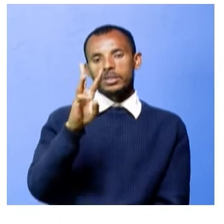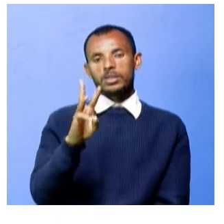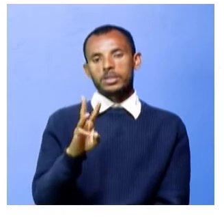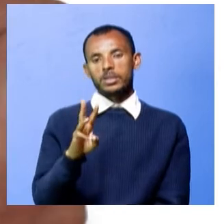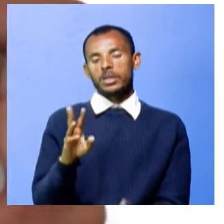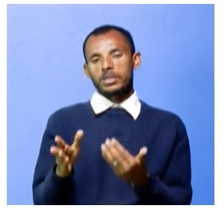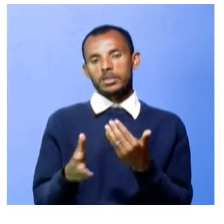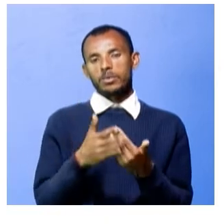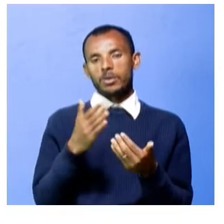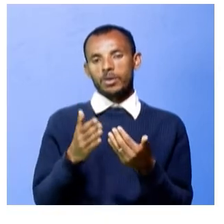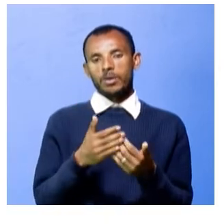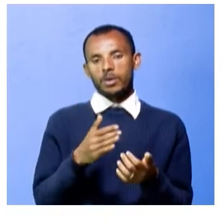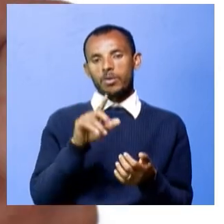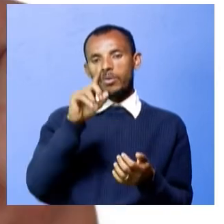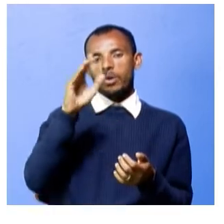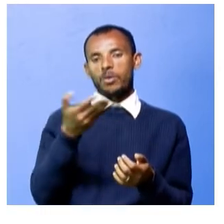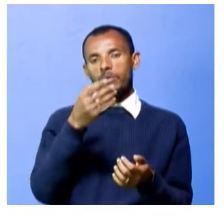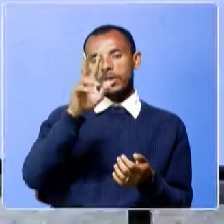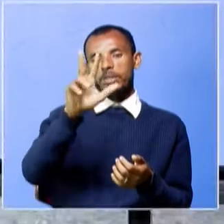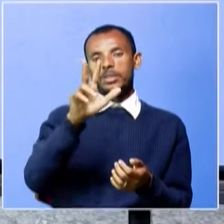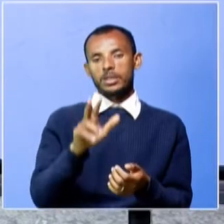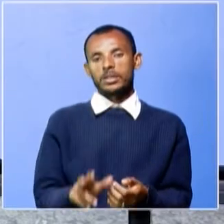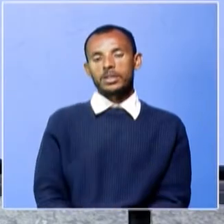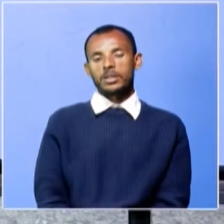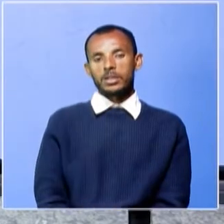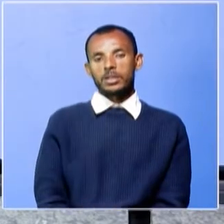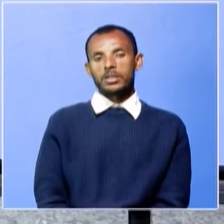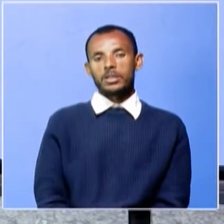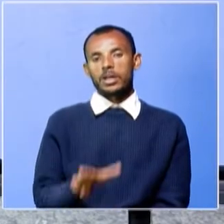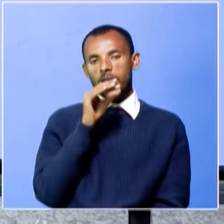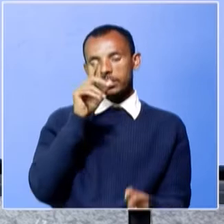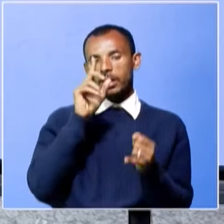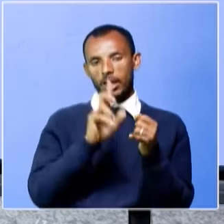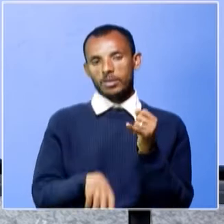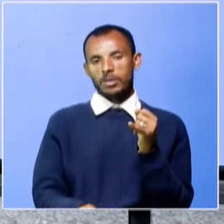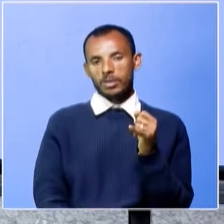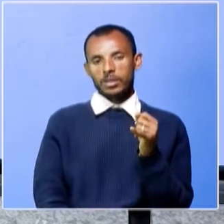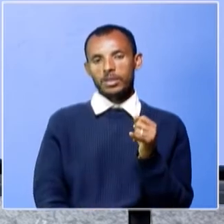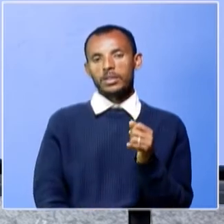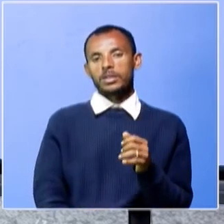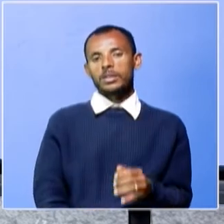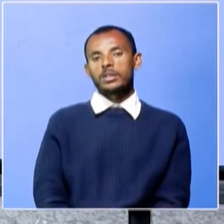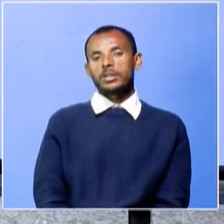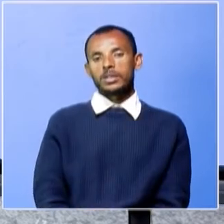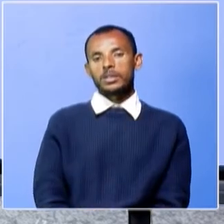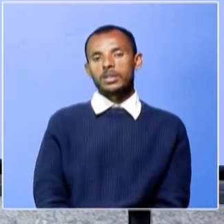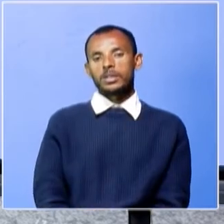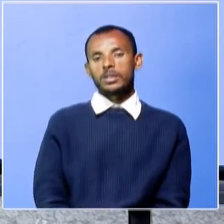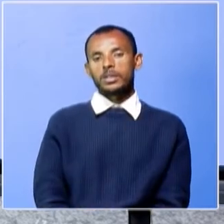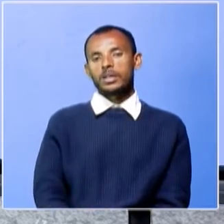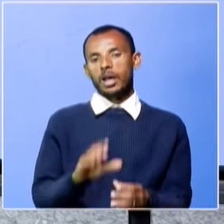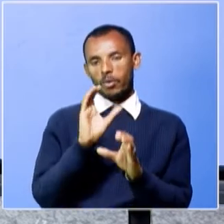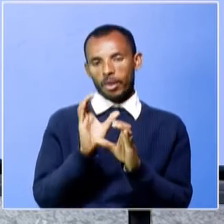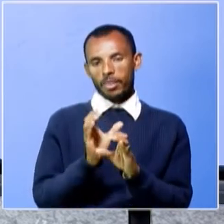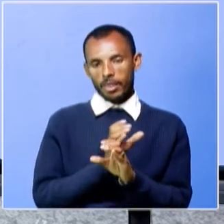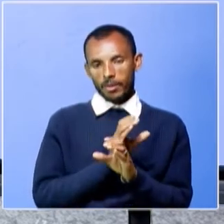be simplified to 1 over 3. Okay, and the last one is